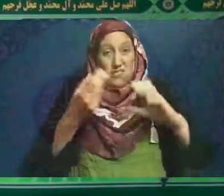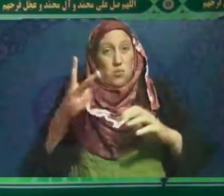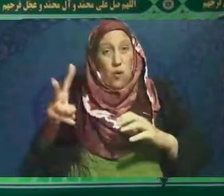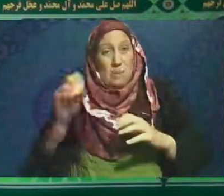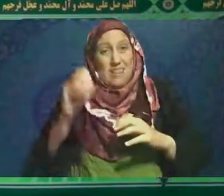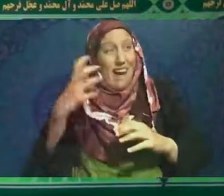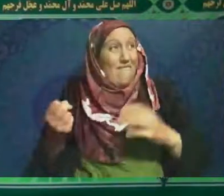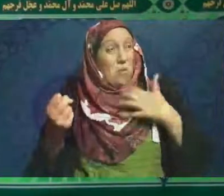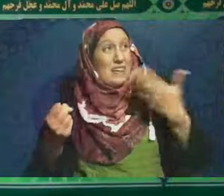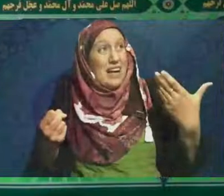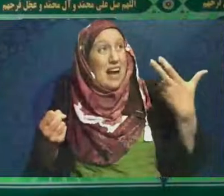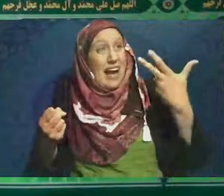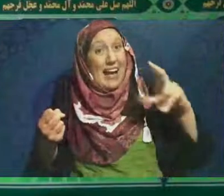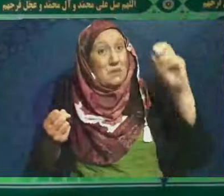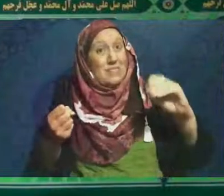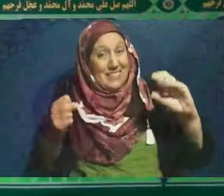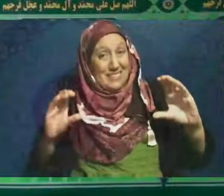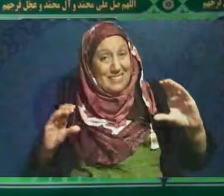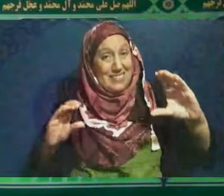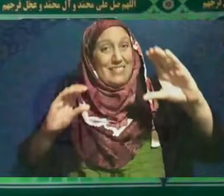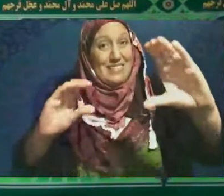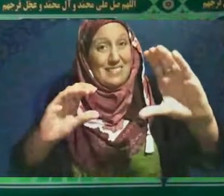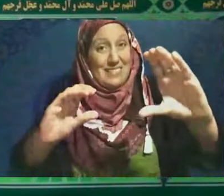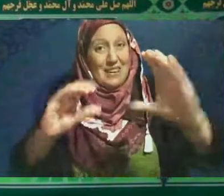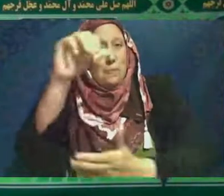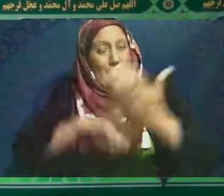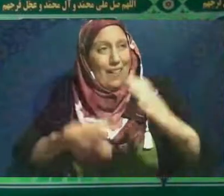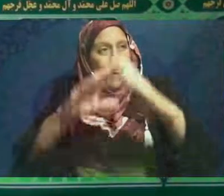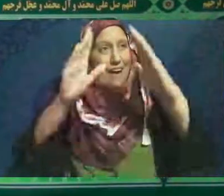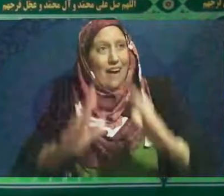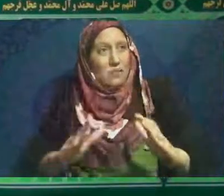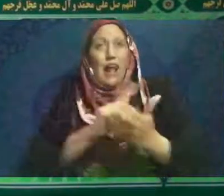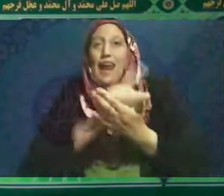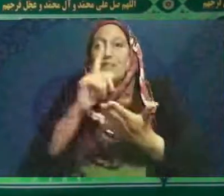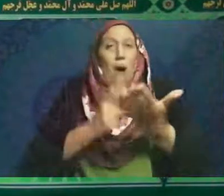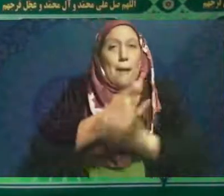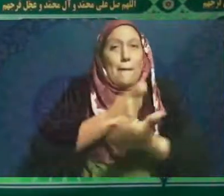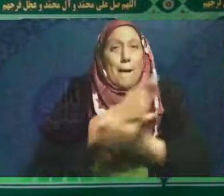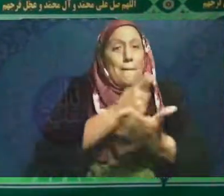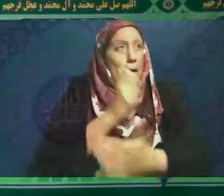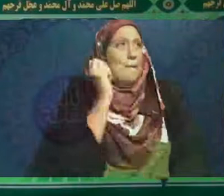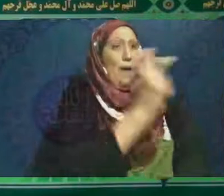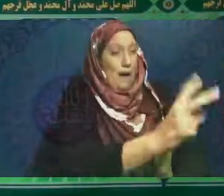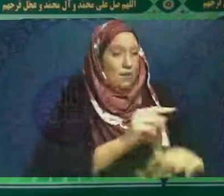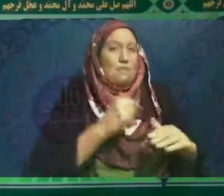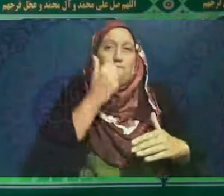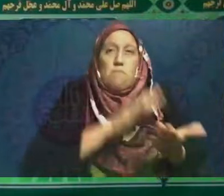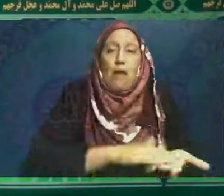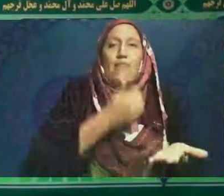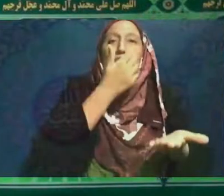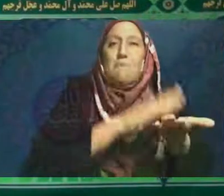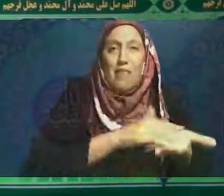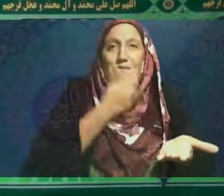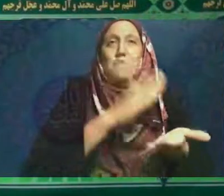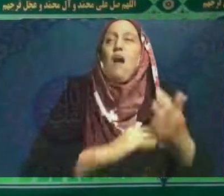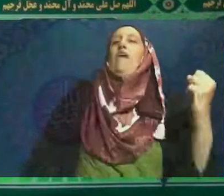to repay. This is going to work most likely. This is in the, literally it's called shafa'a. So